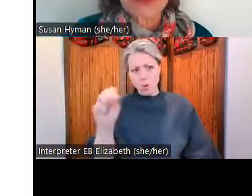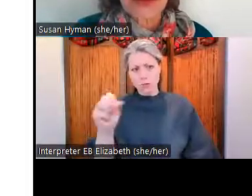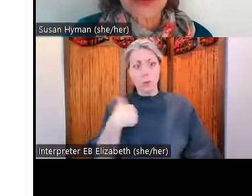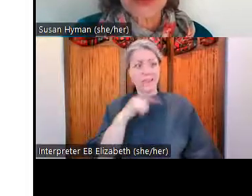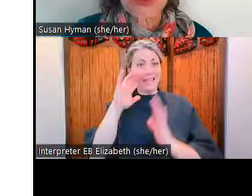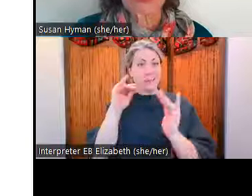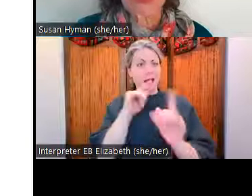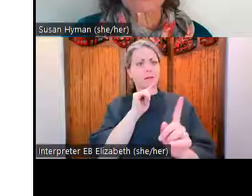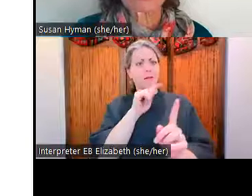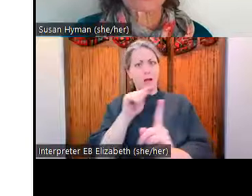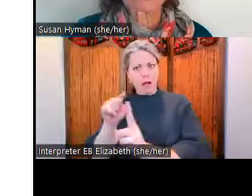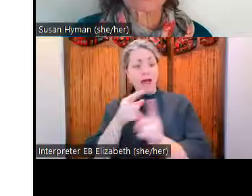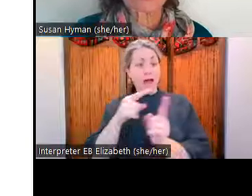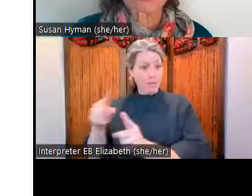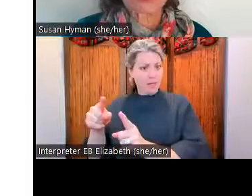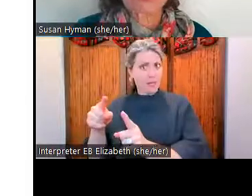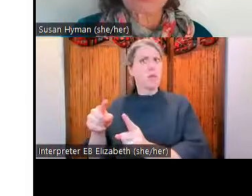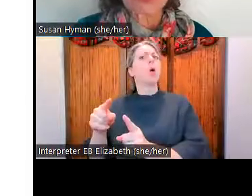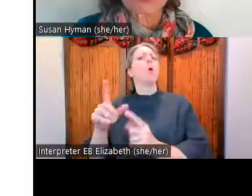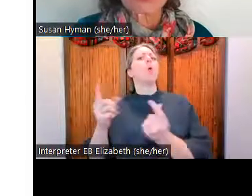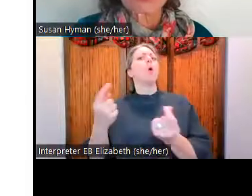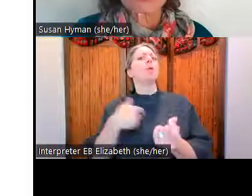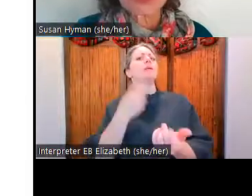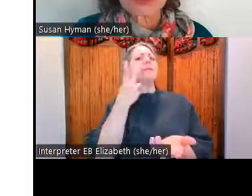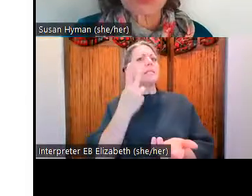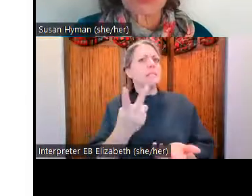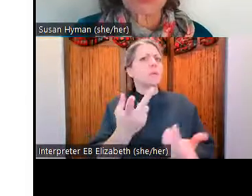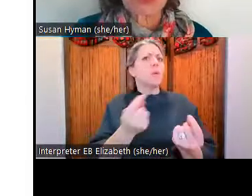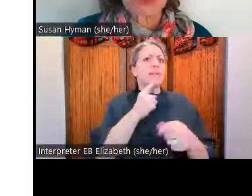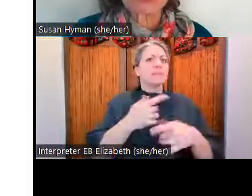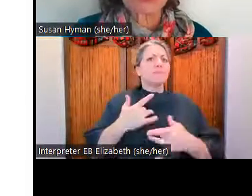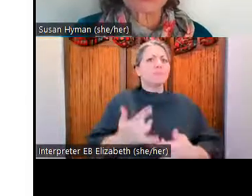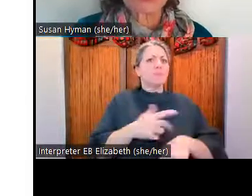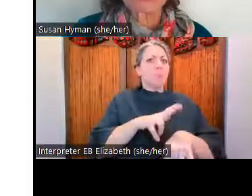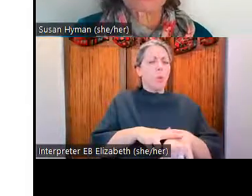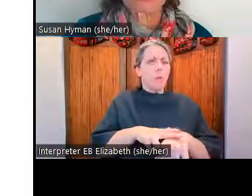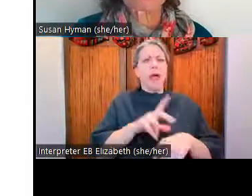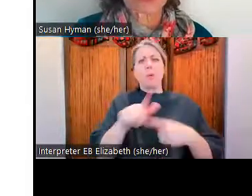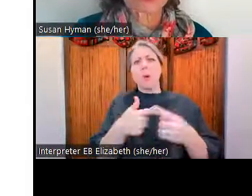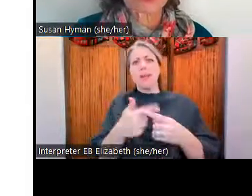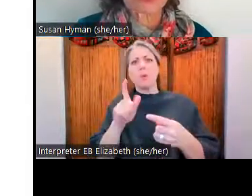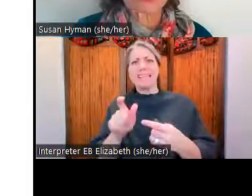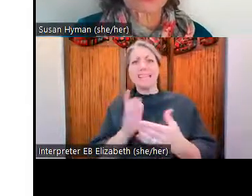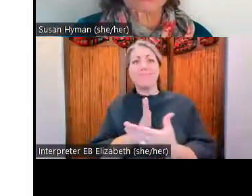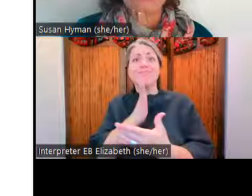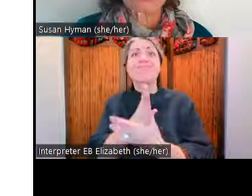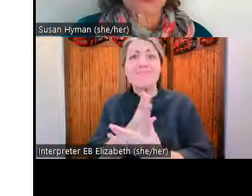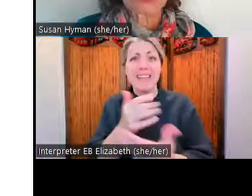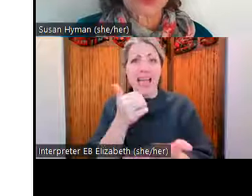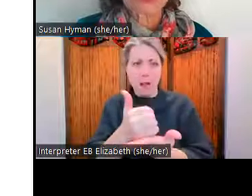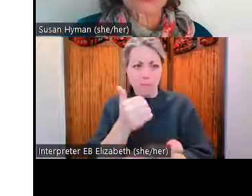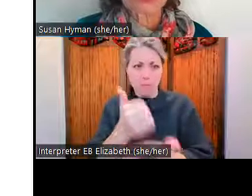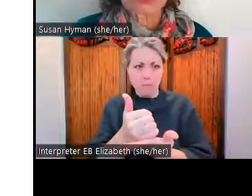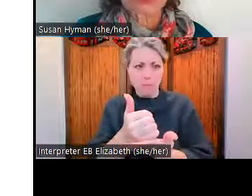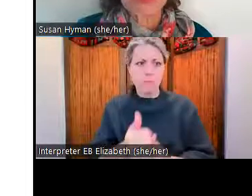And this enters the when do we screen question. We screen because we know that there are certain social milestones. We